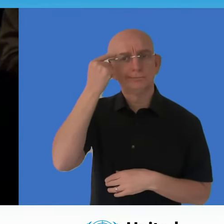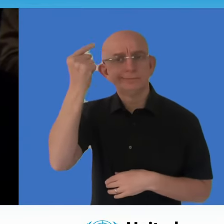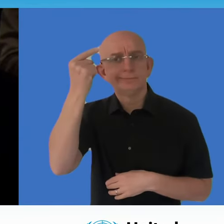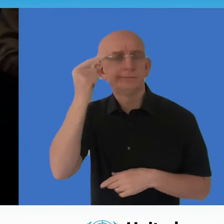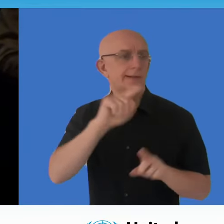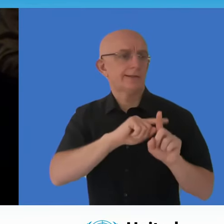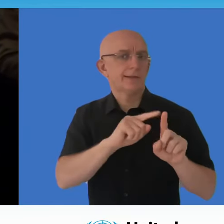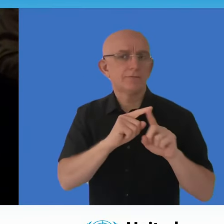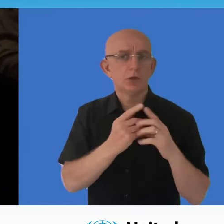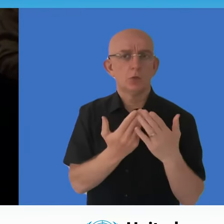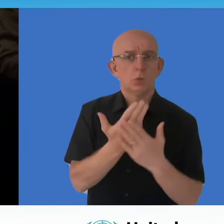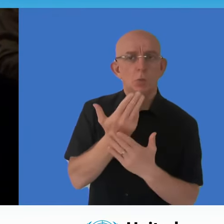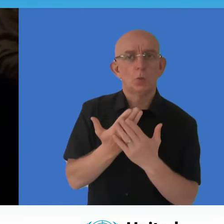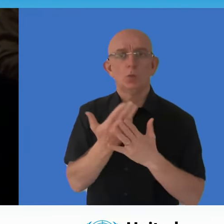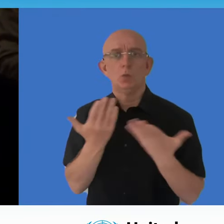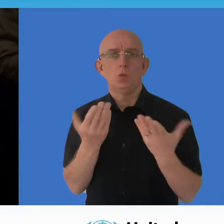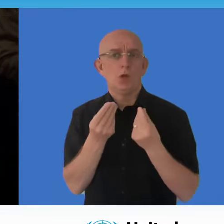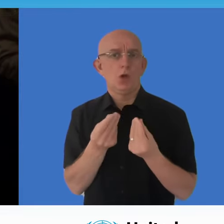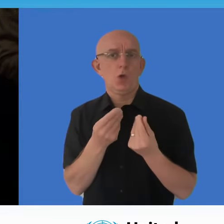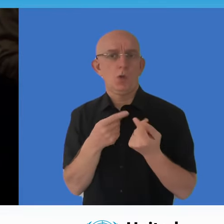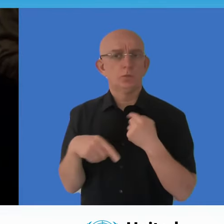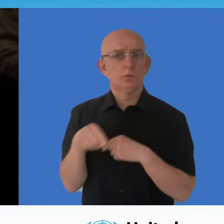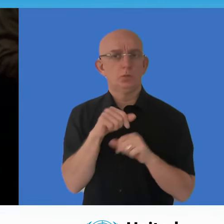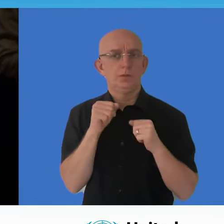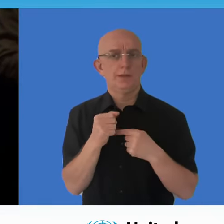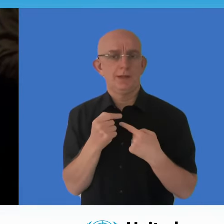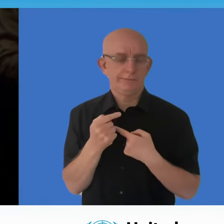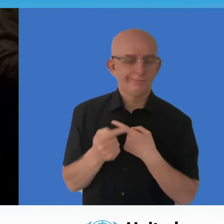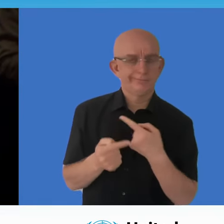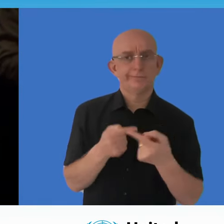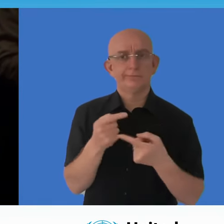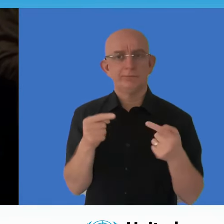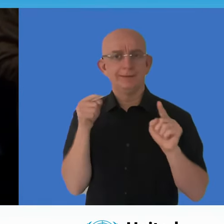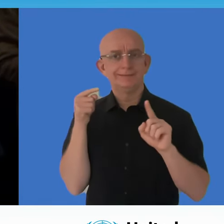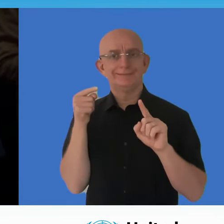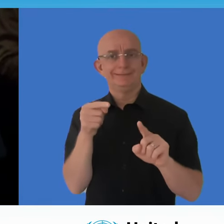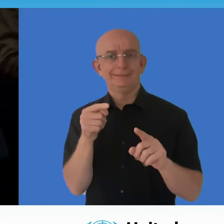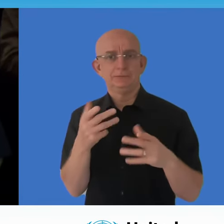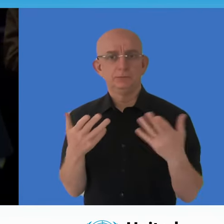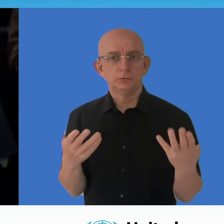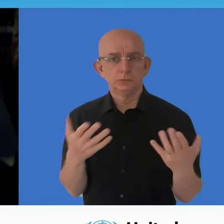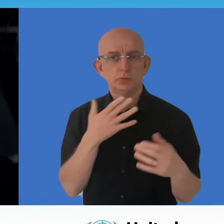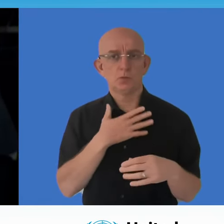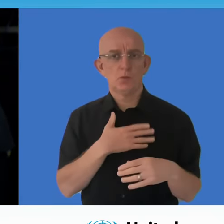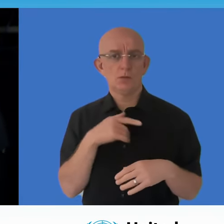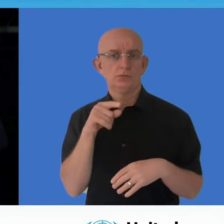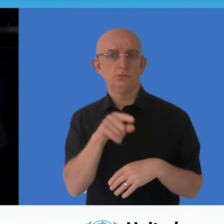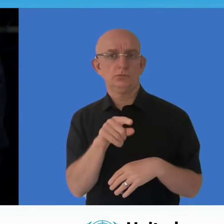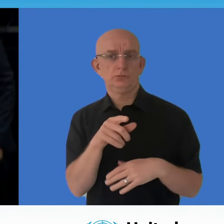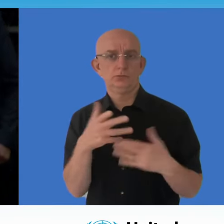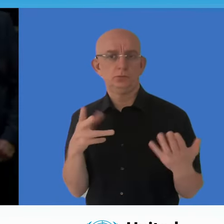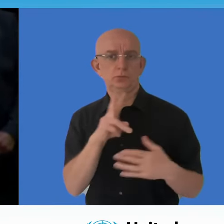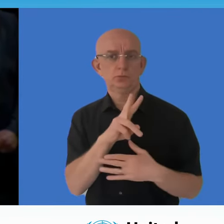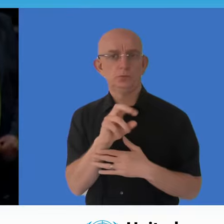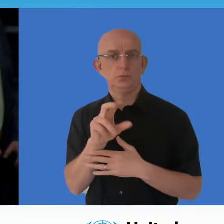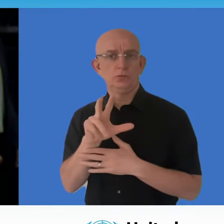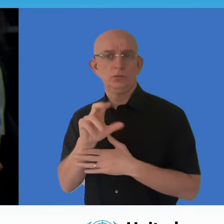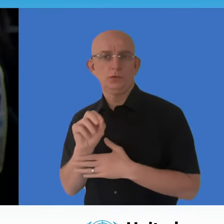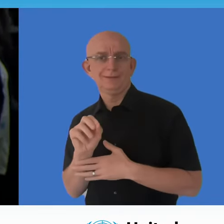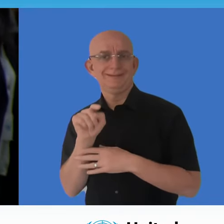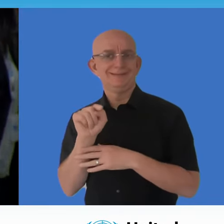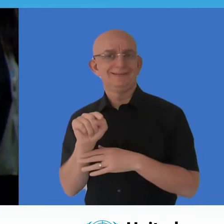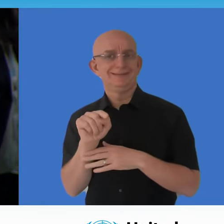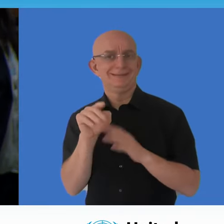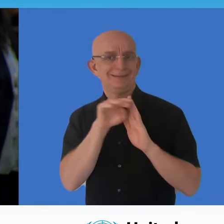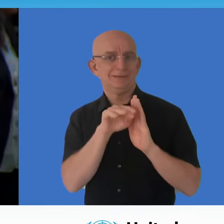2030 Agenda for Sustainable Development and work smarter to end the crushing